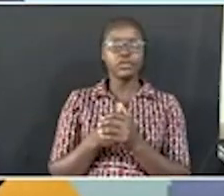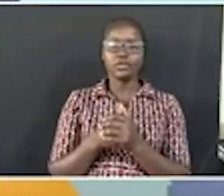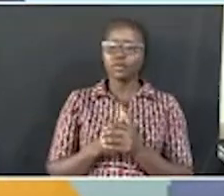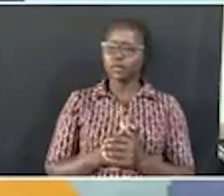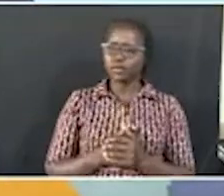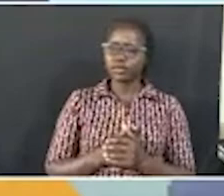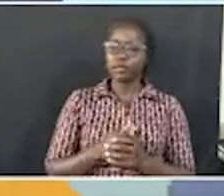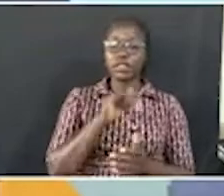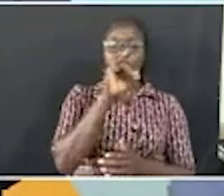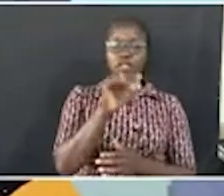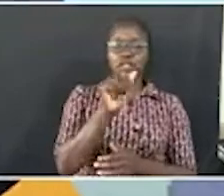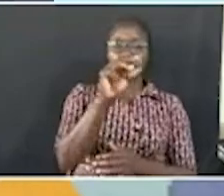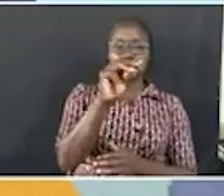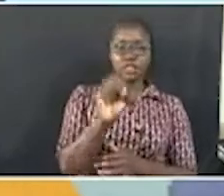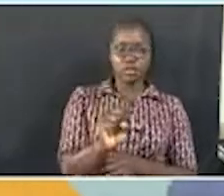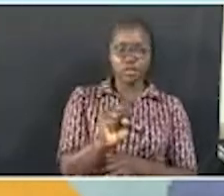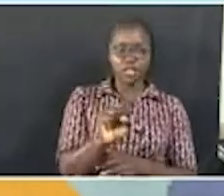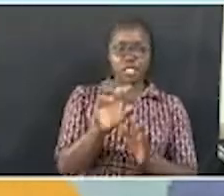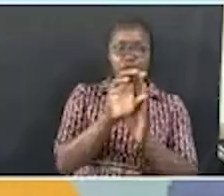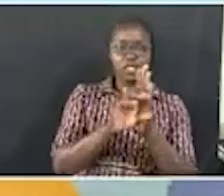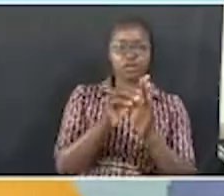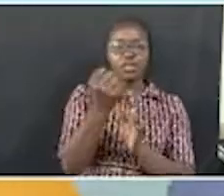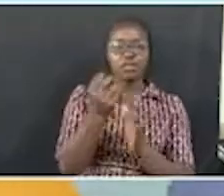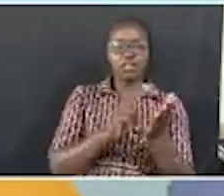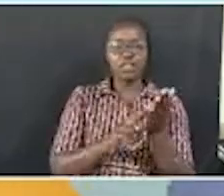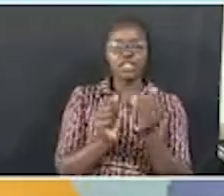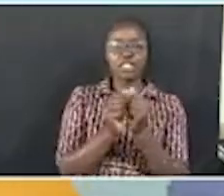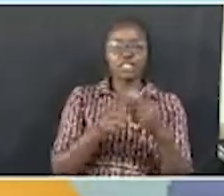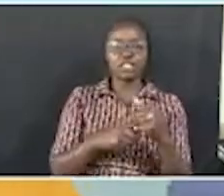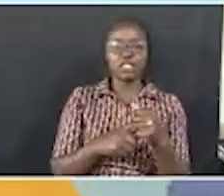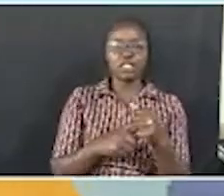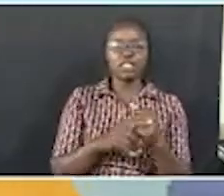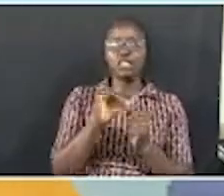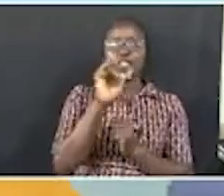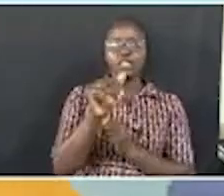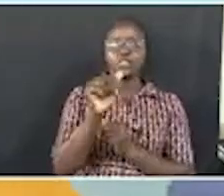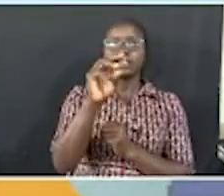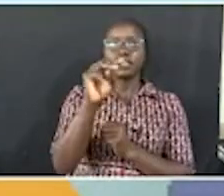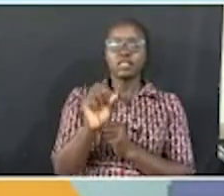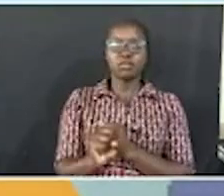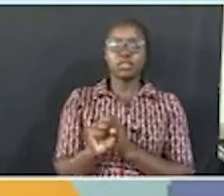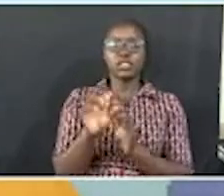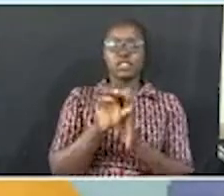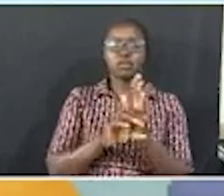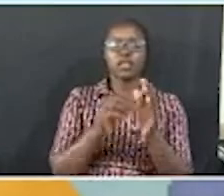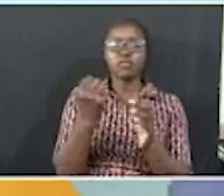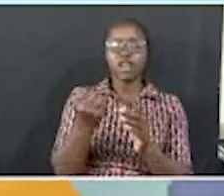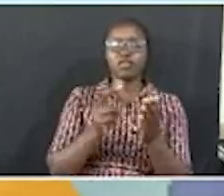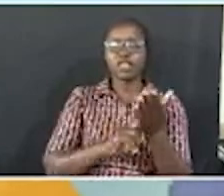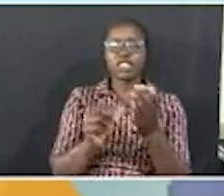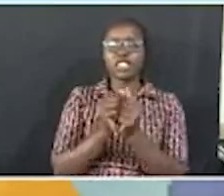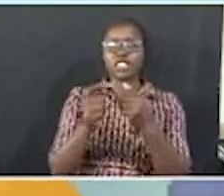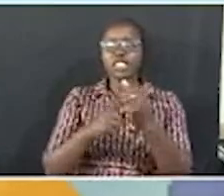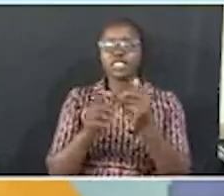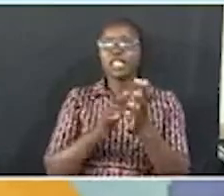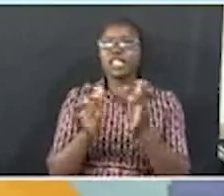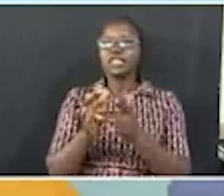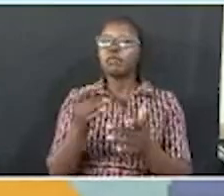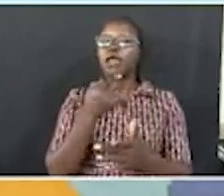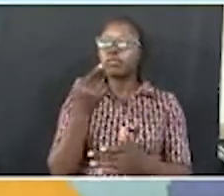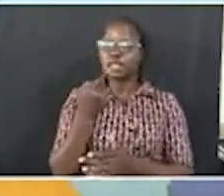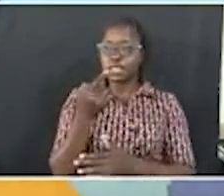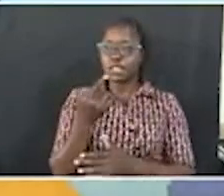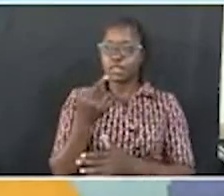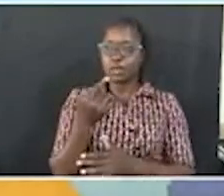16. James chapter 5 verse 16. James chapter 5 verse 16. The Bible says,